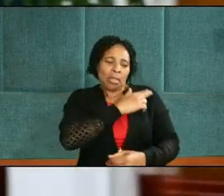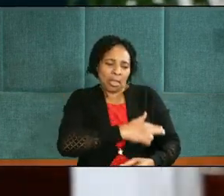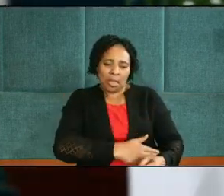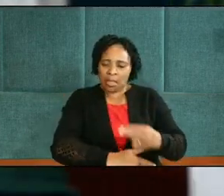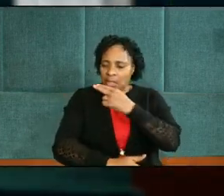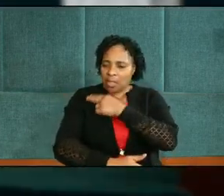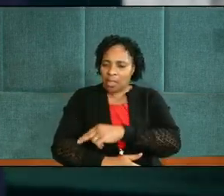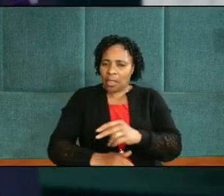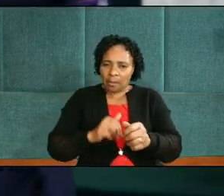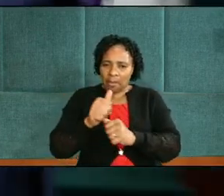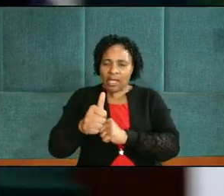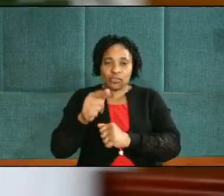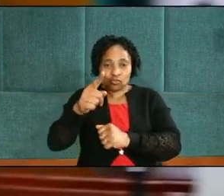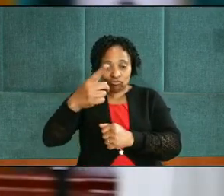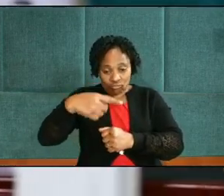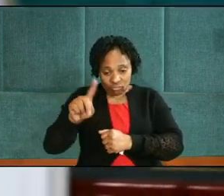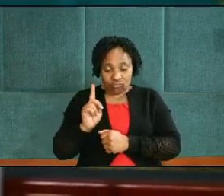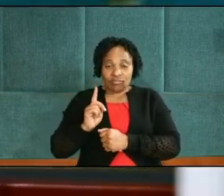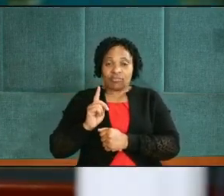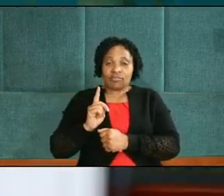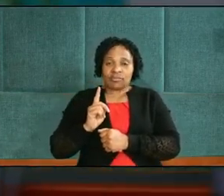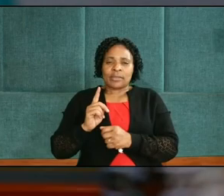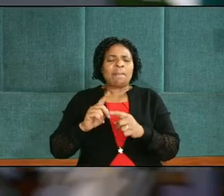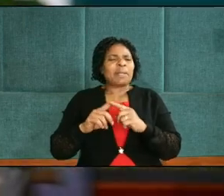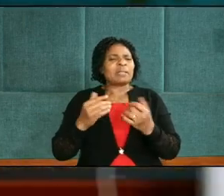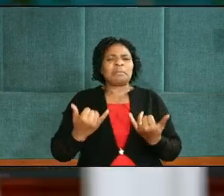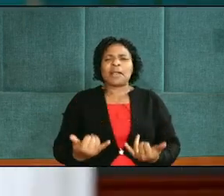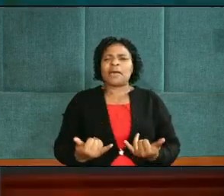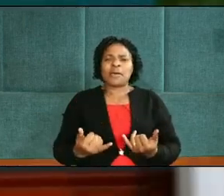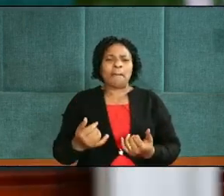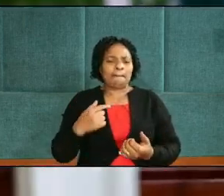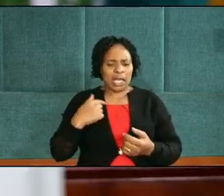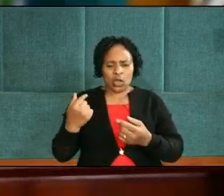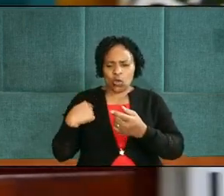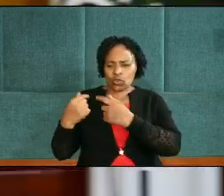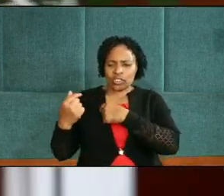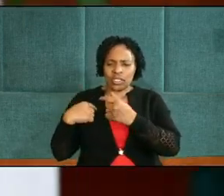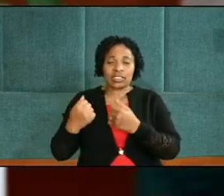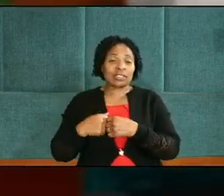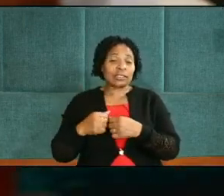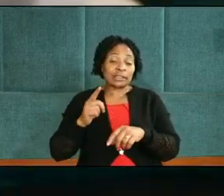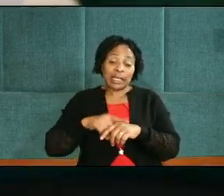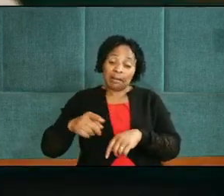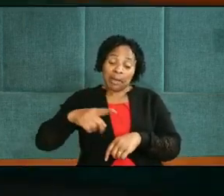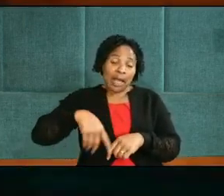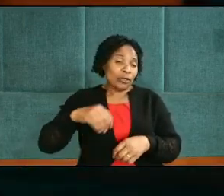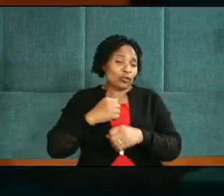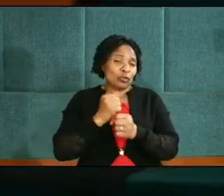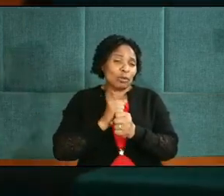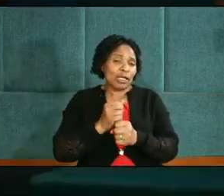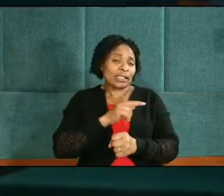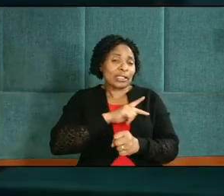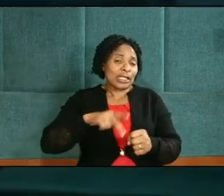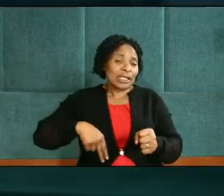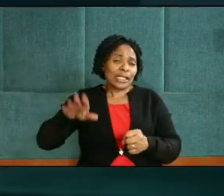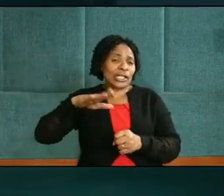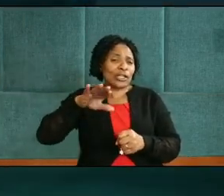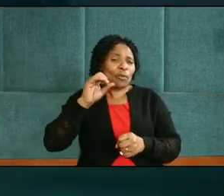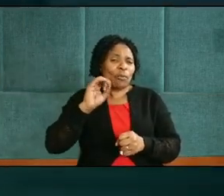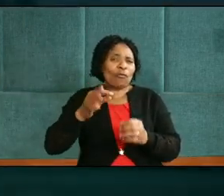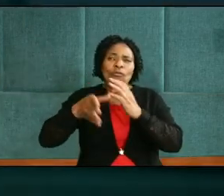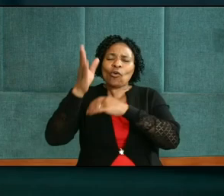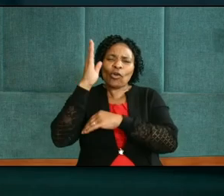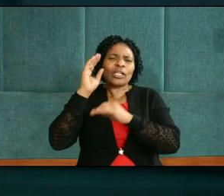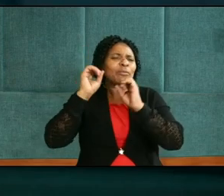are all right. And my concern is when it is time for us to make it to the kingdom of God, will we be able